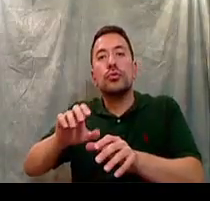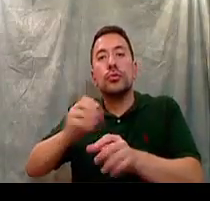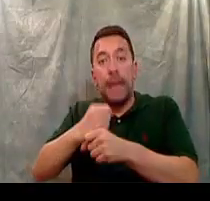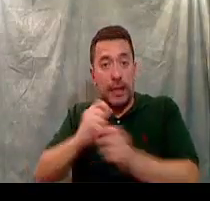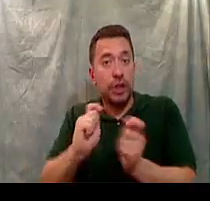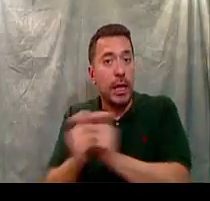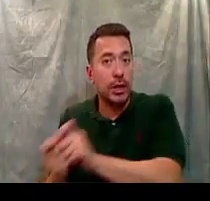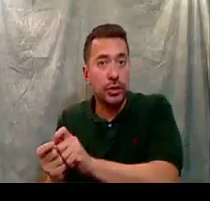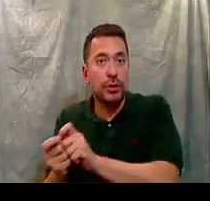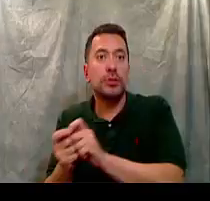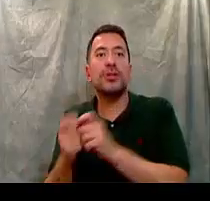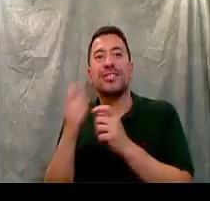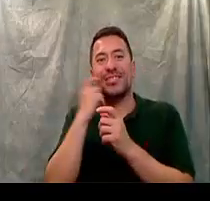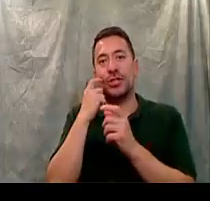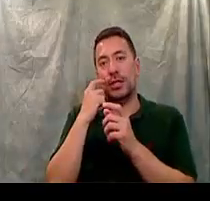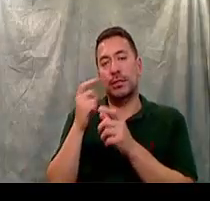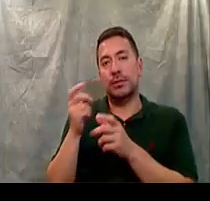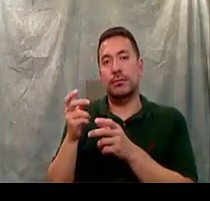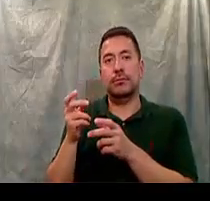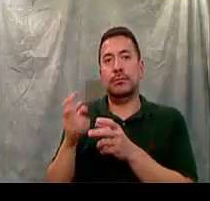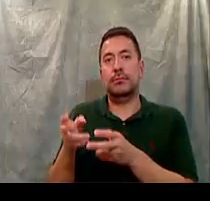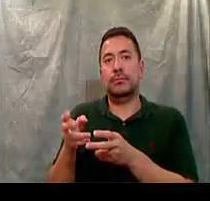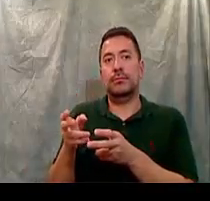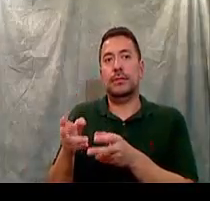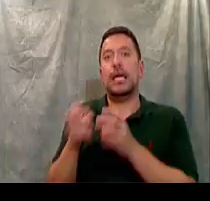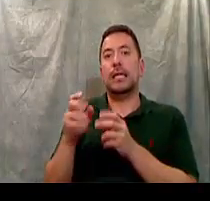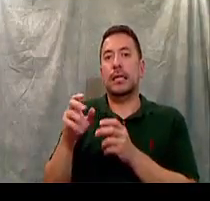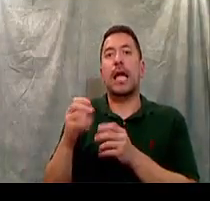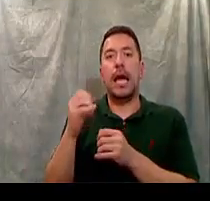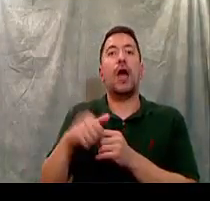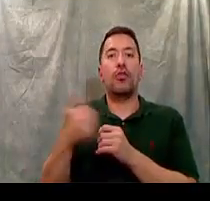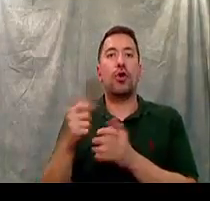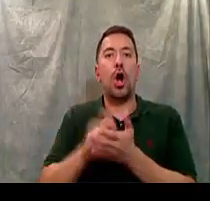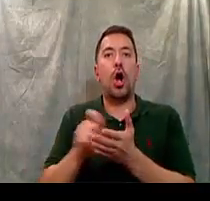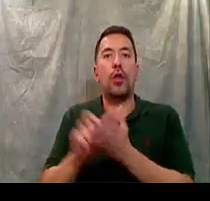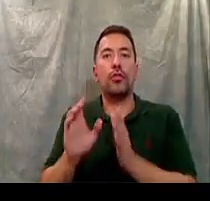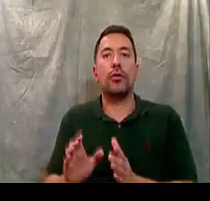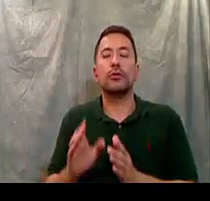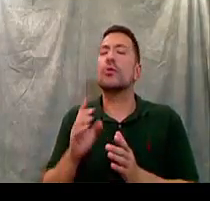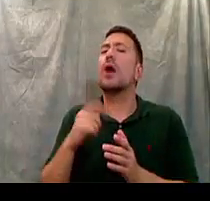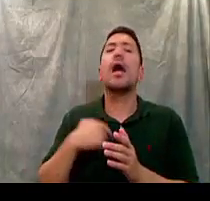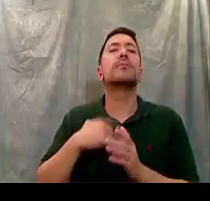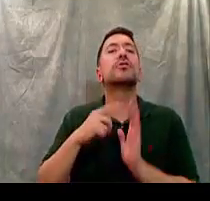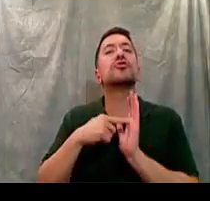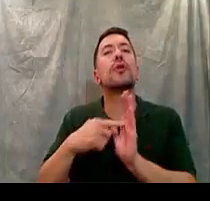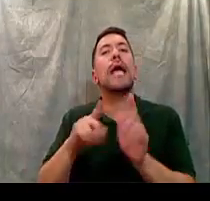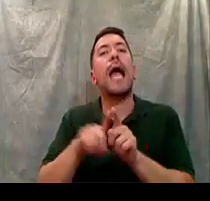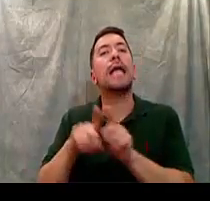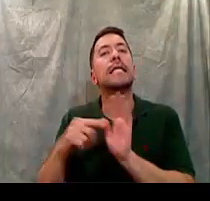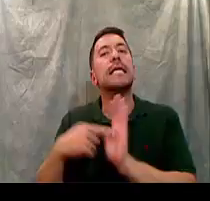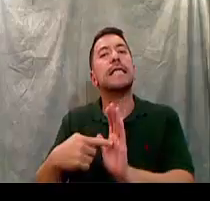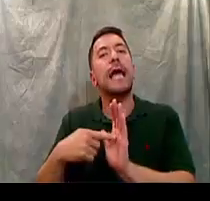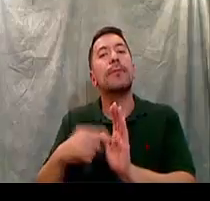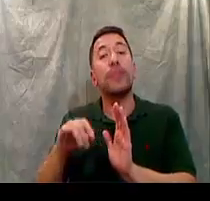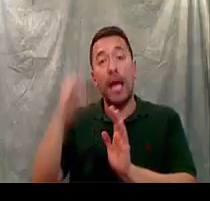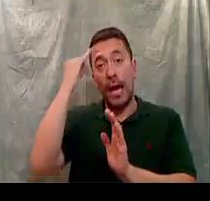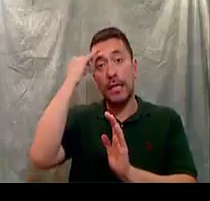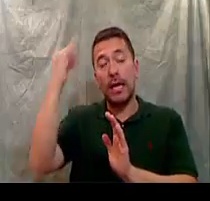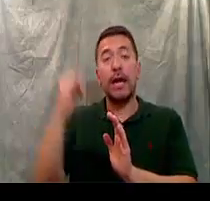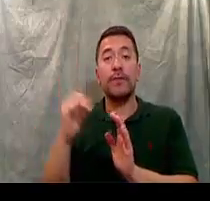author. So I'm just using this as an example of how this big idea of community capacity